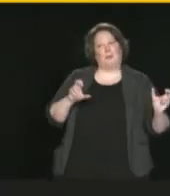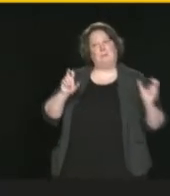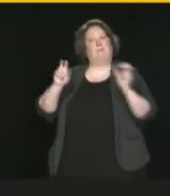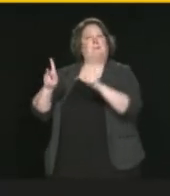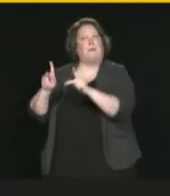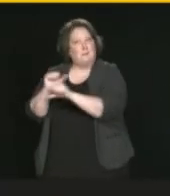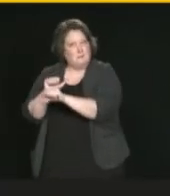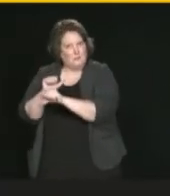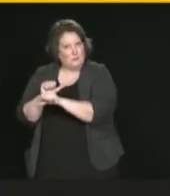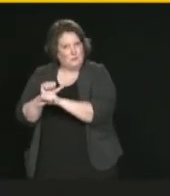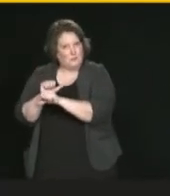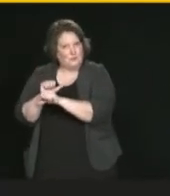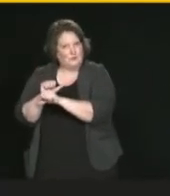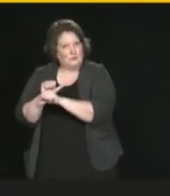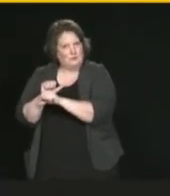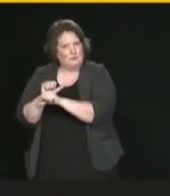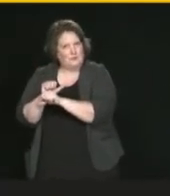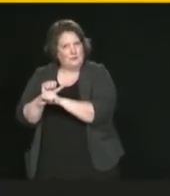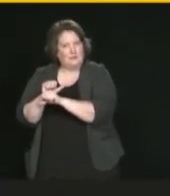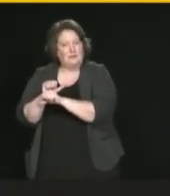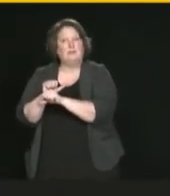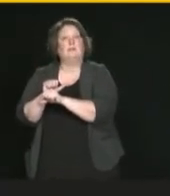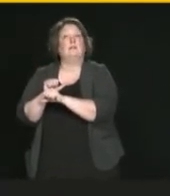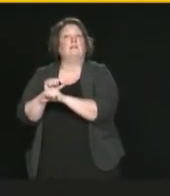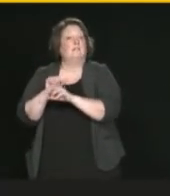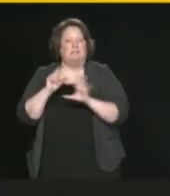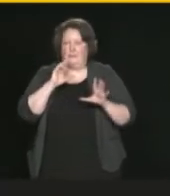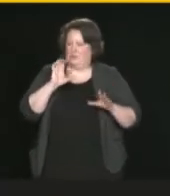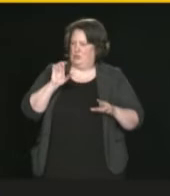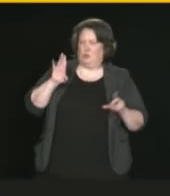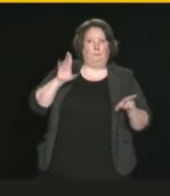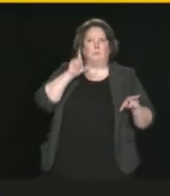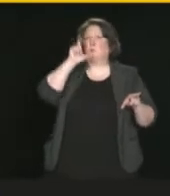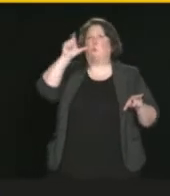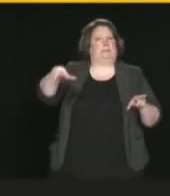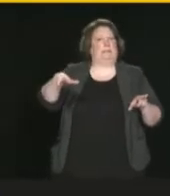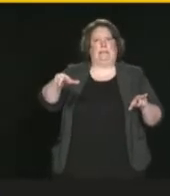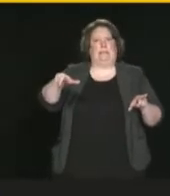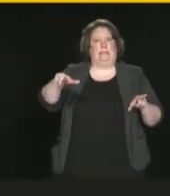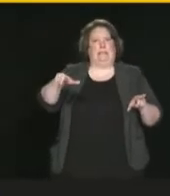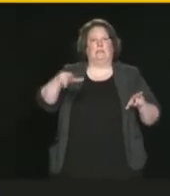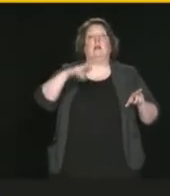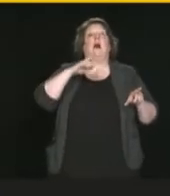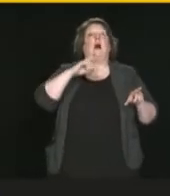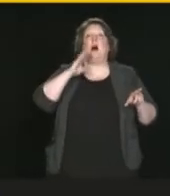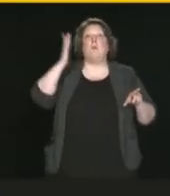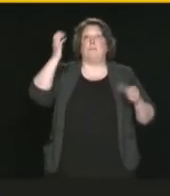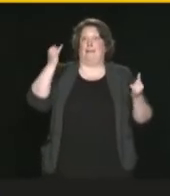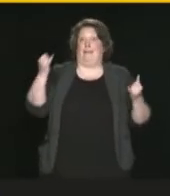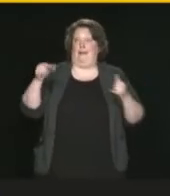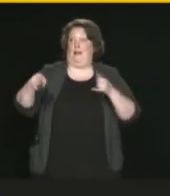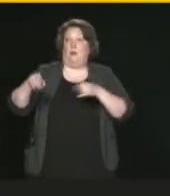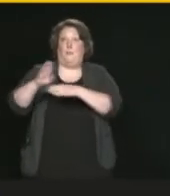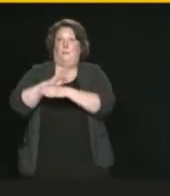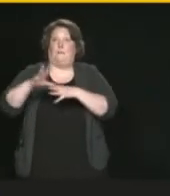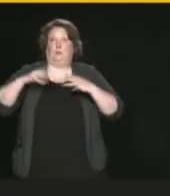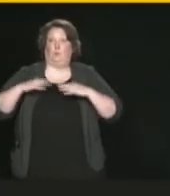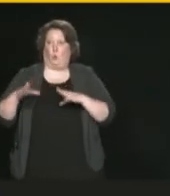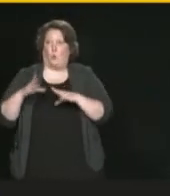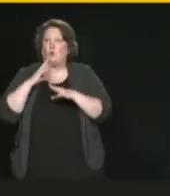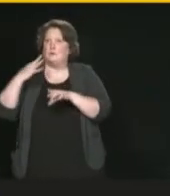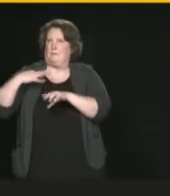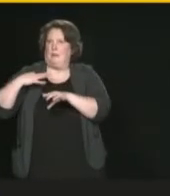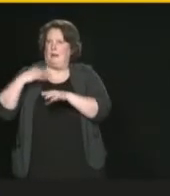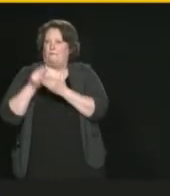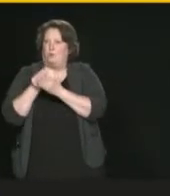of course, there will be a lot of people who will be going off the CERB to benefit from the wage subsidy instead, or simply go back to